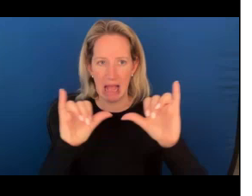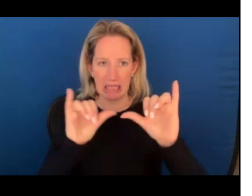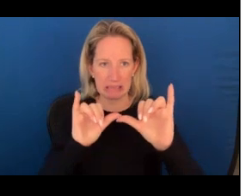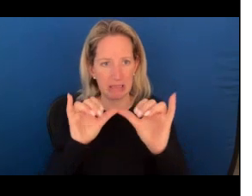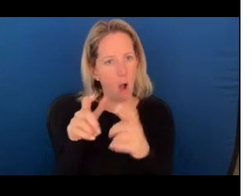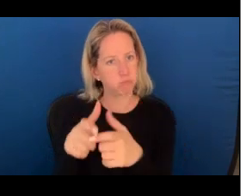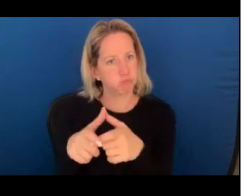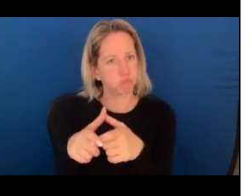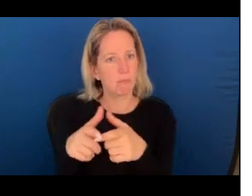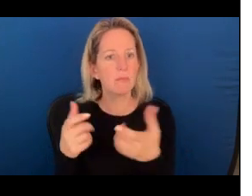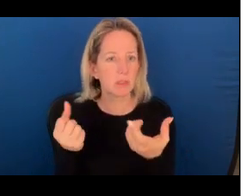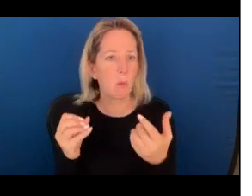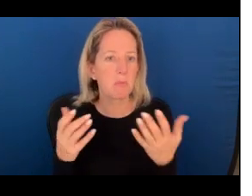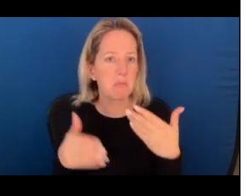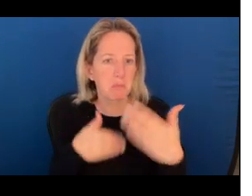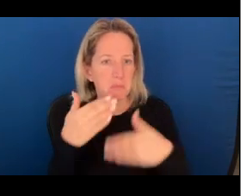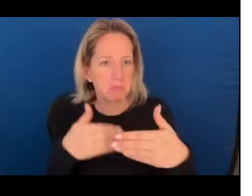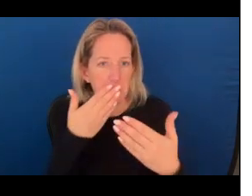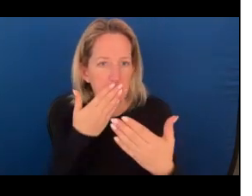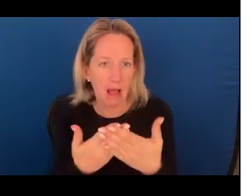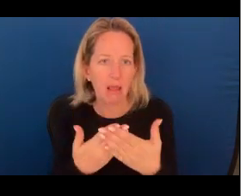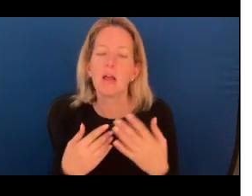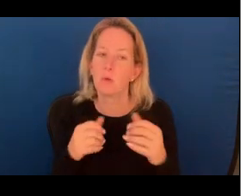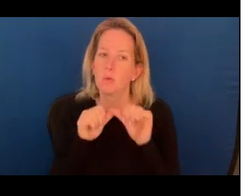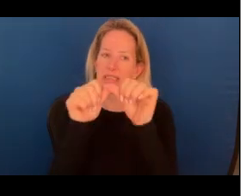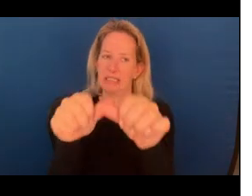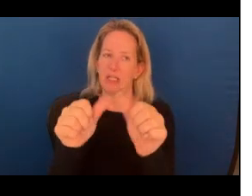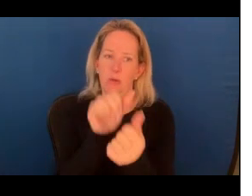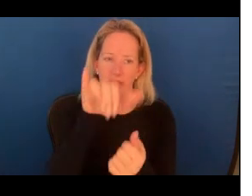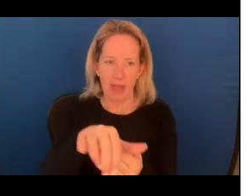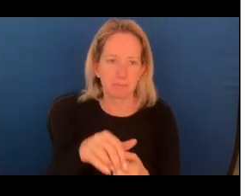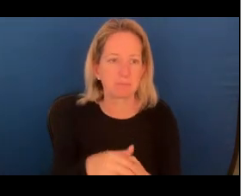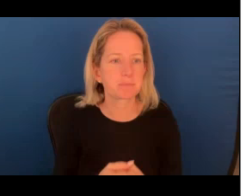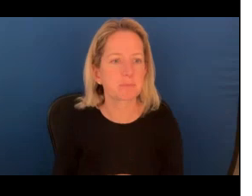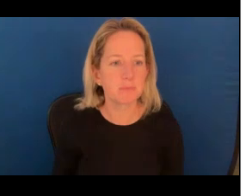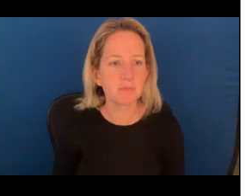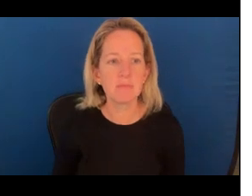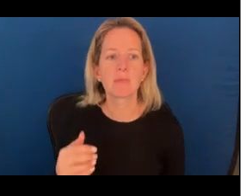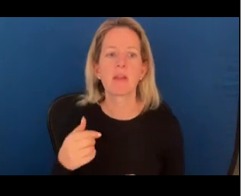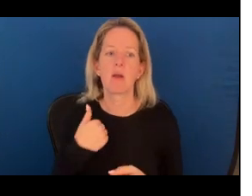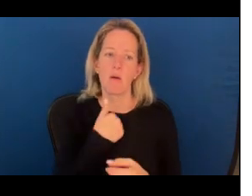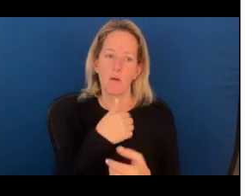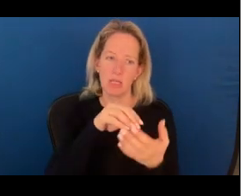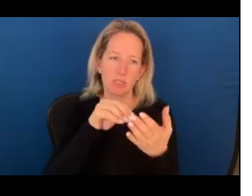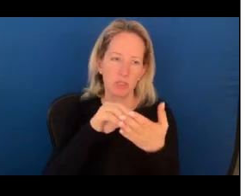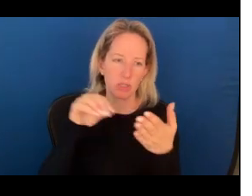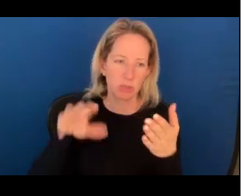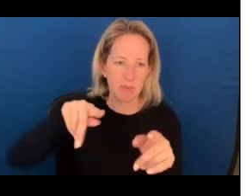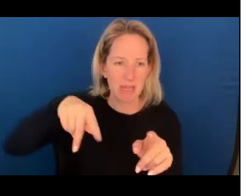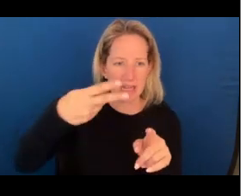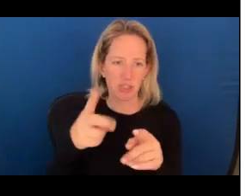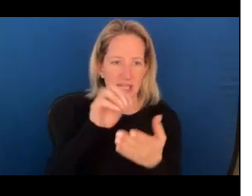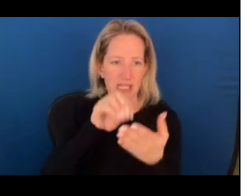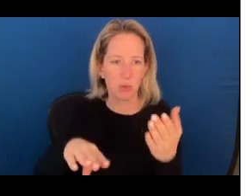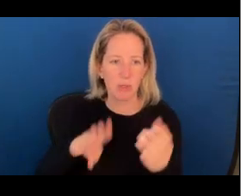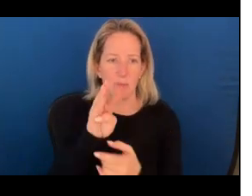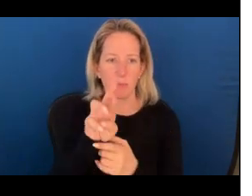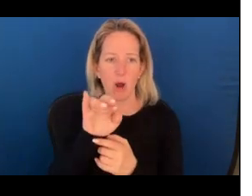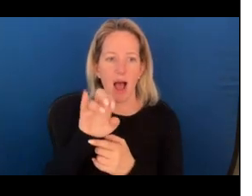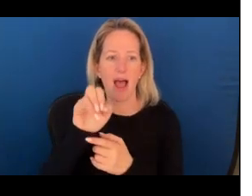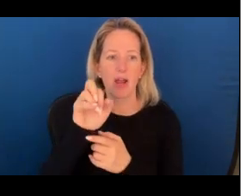path. Next slide. So PhD student Briar O'Meconnelly in that photo there, she's working with